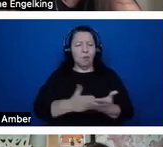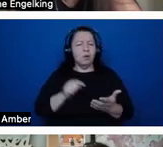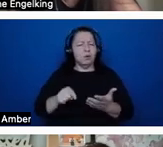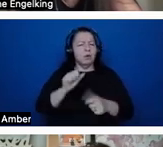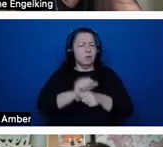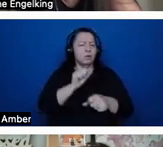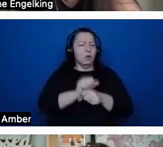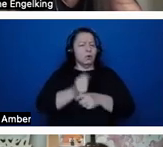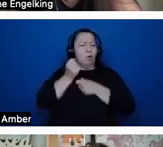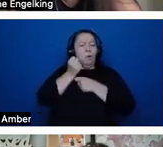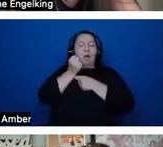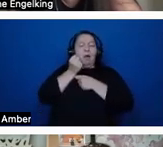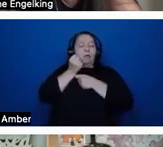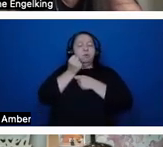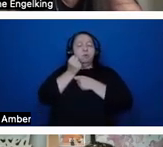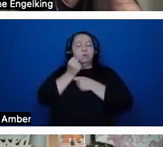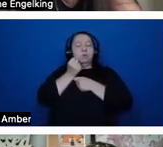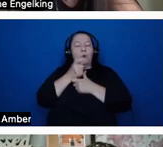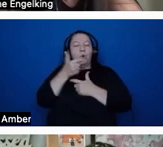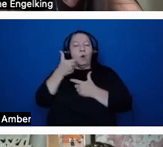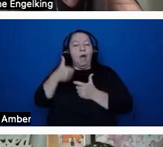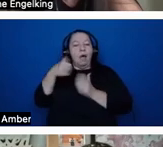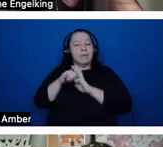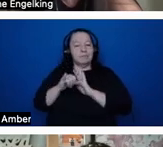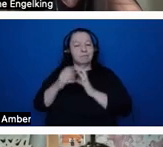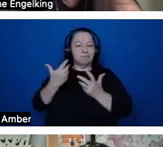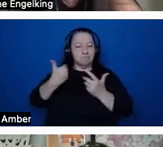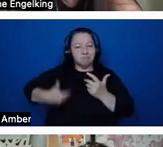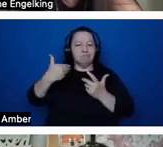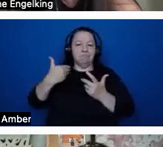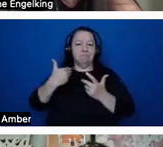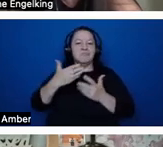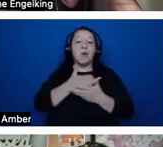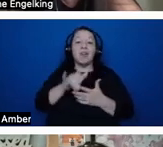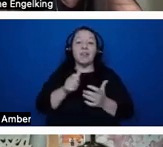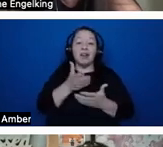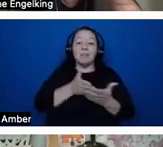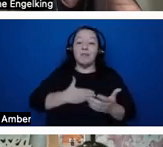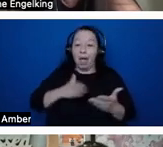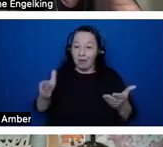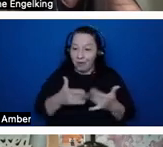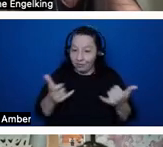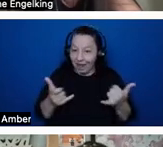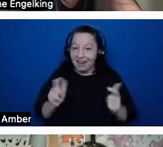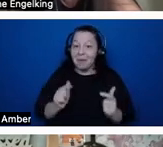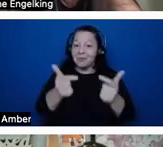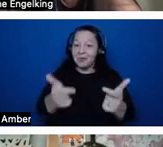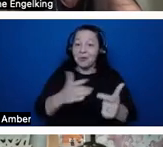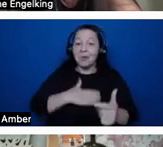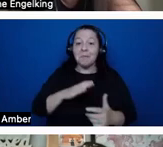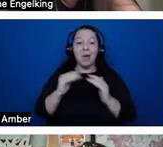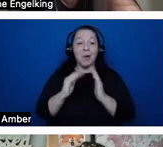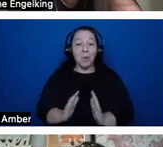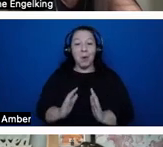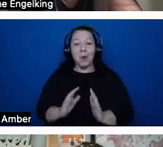share that as my introduction to you all today. I will turn it on over to my coworker and co-panelist for